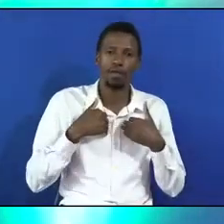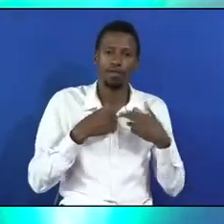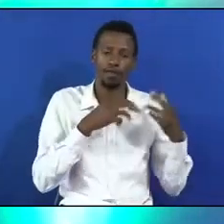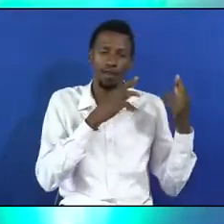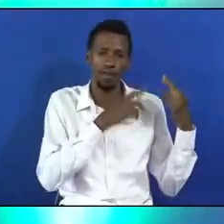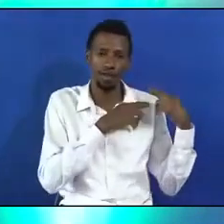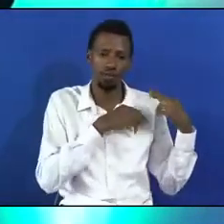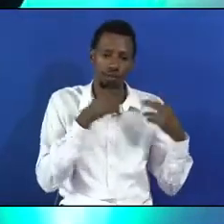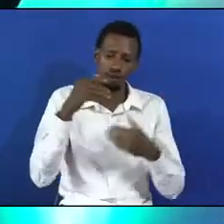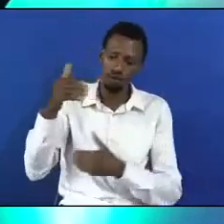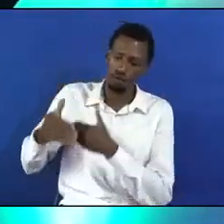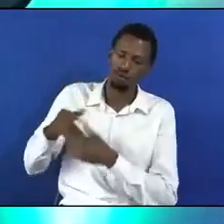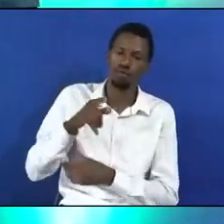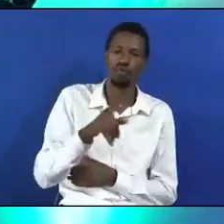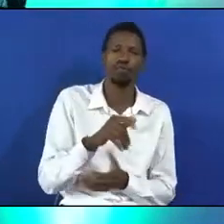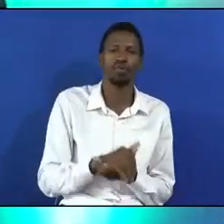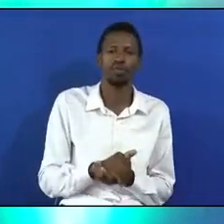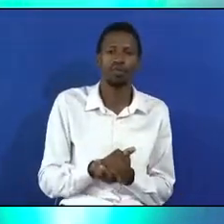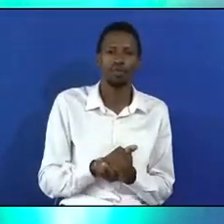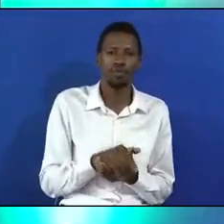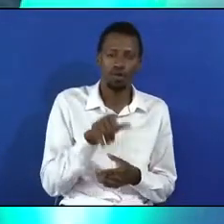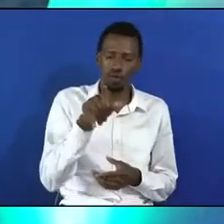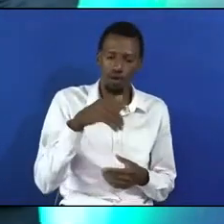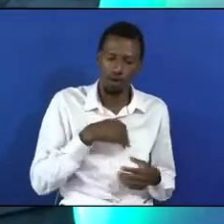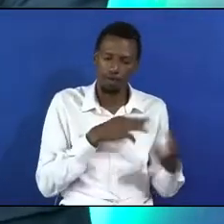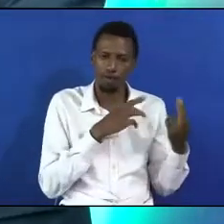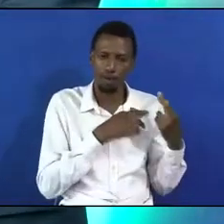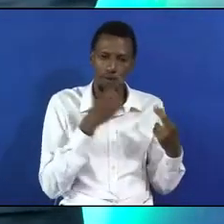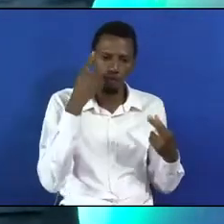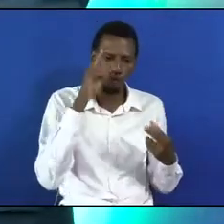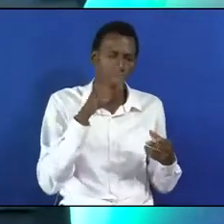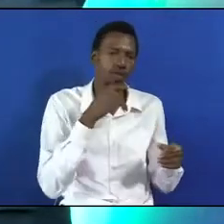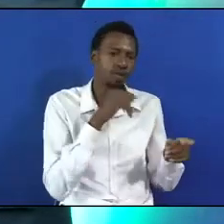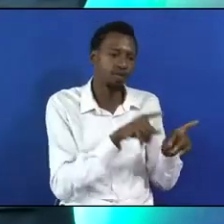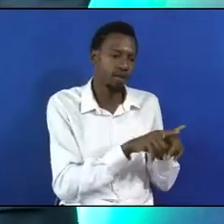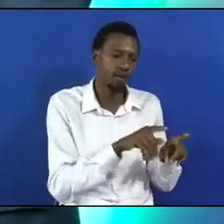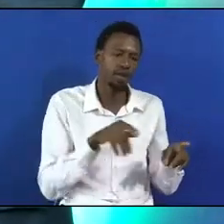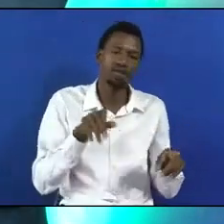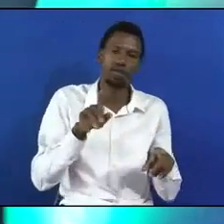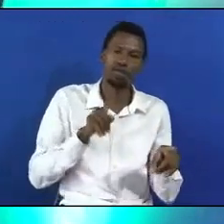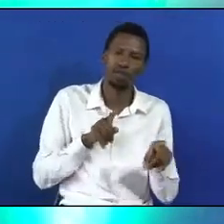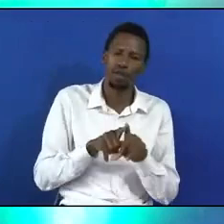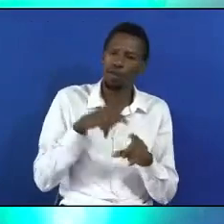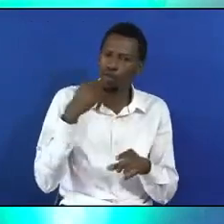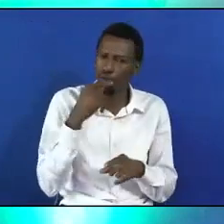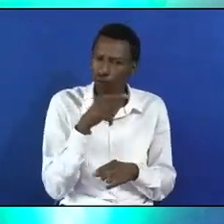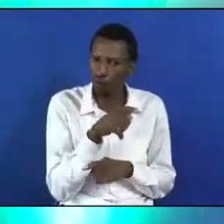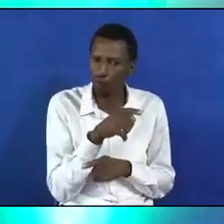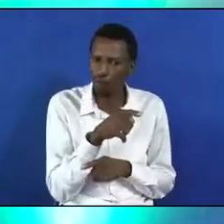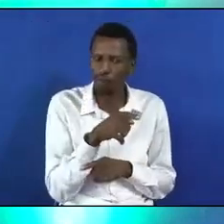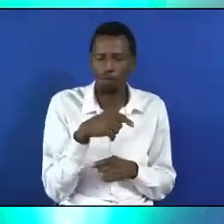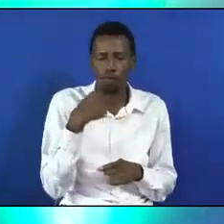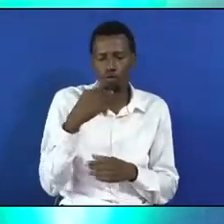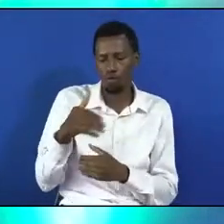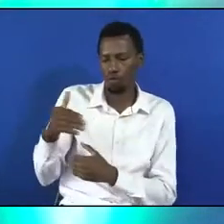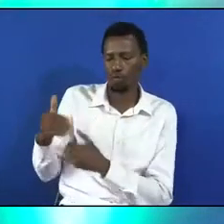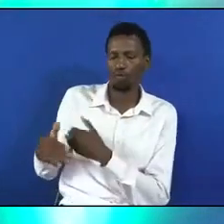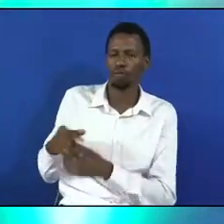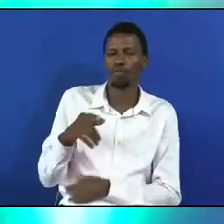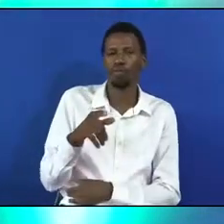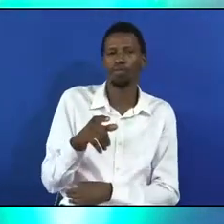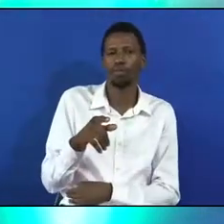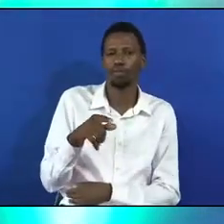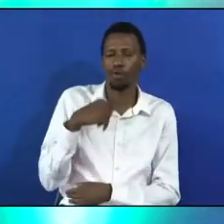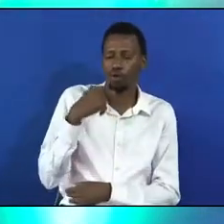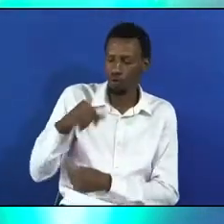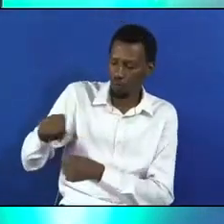who is near you, towards your brother, towards your sister. And who is your brother? Who is your sister? The one who is near you, the one